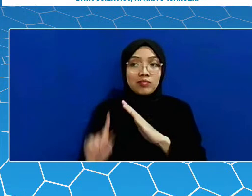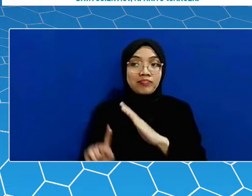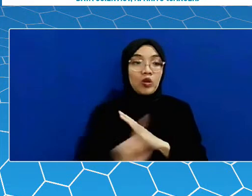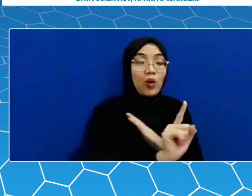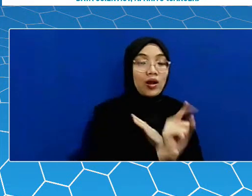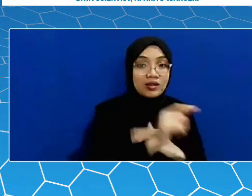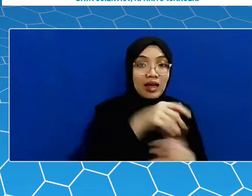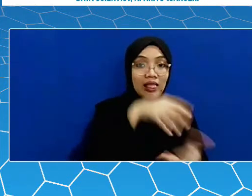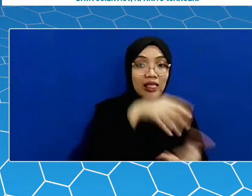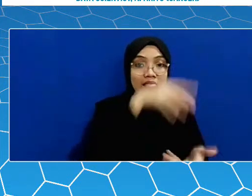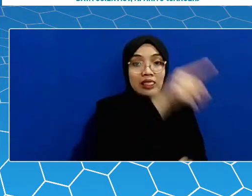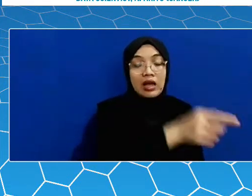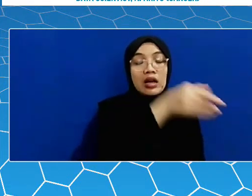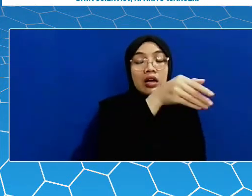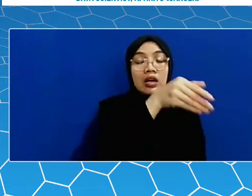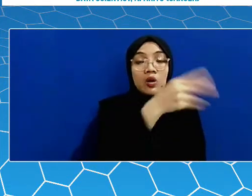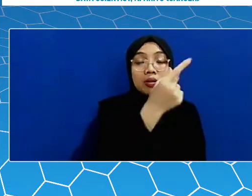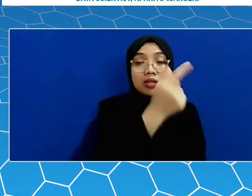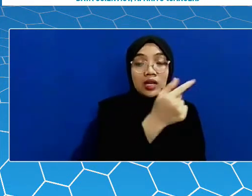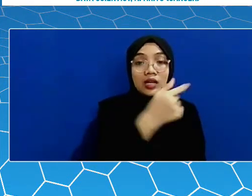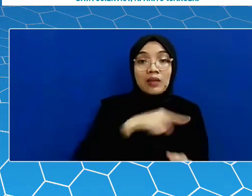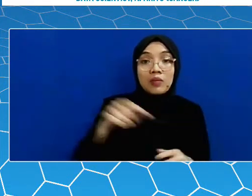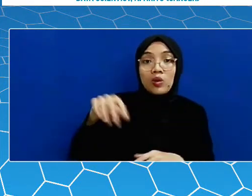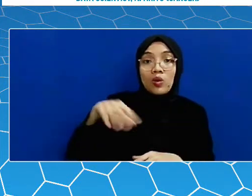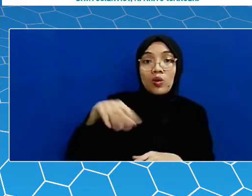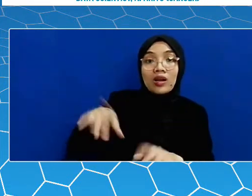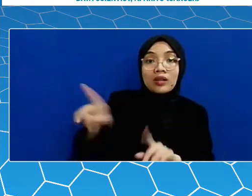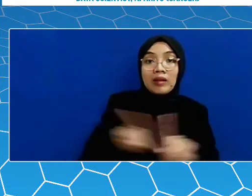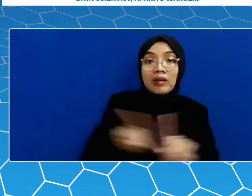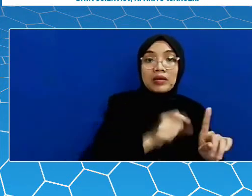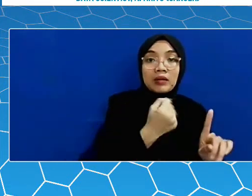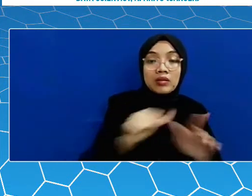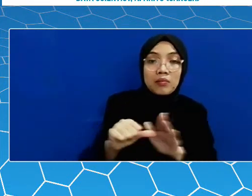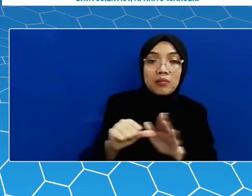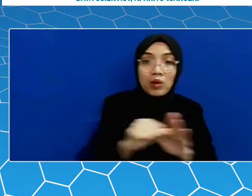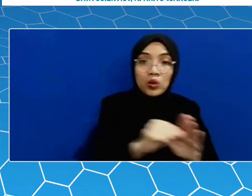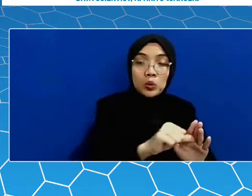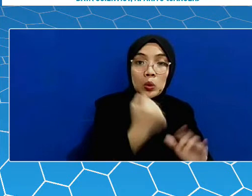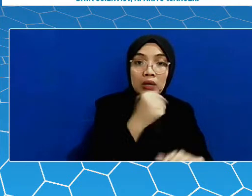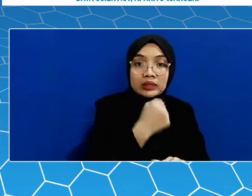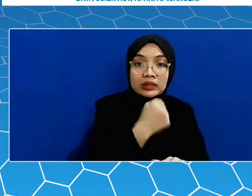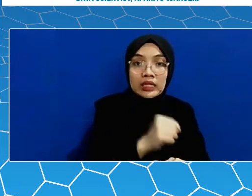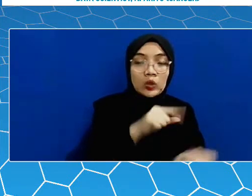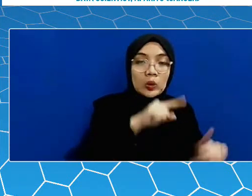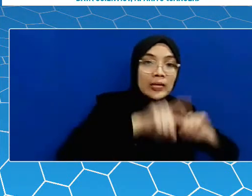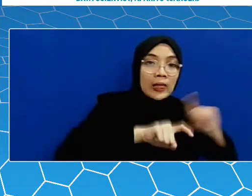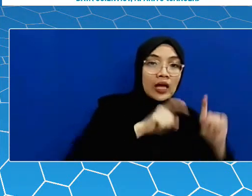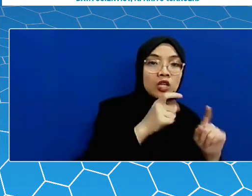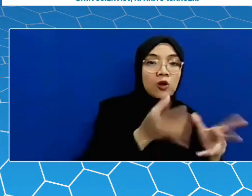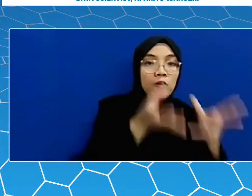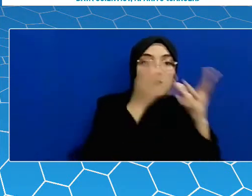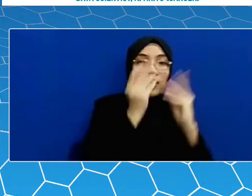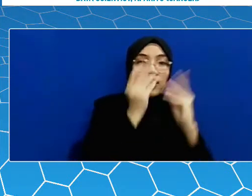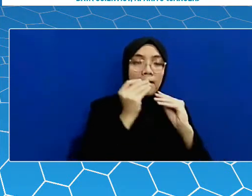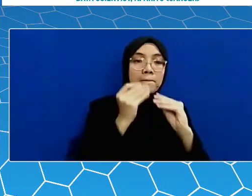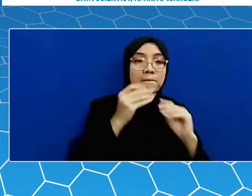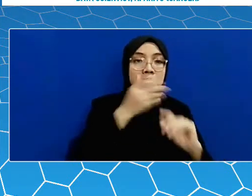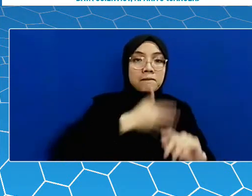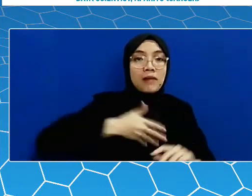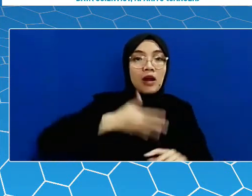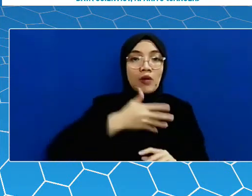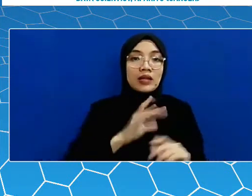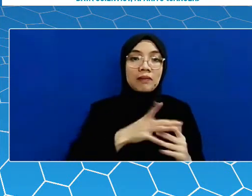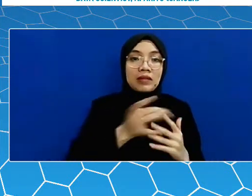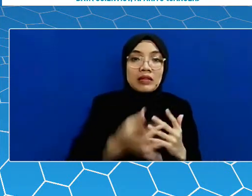with them or to help ask questions or understand treatments options put them at a disadvantage in planning care and making